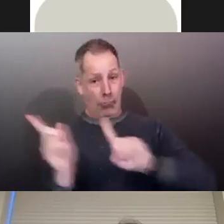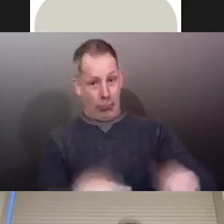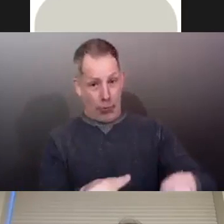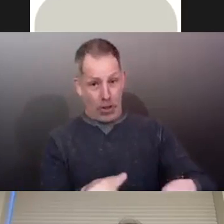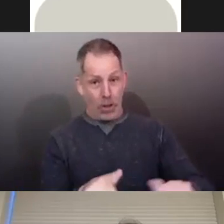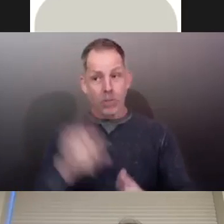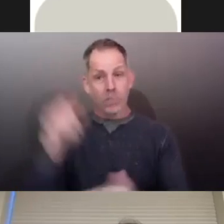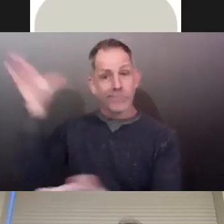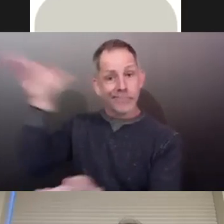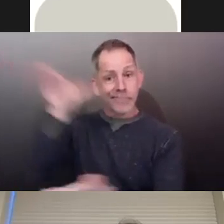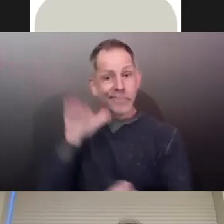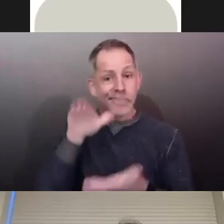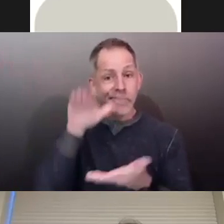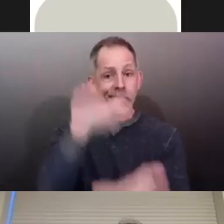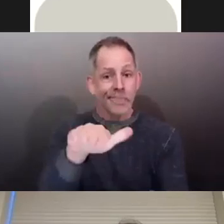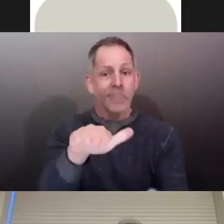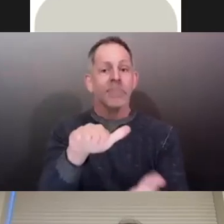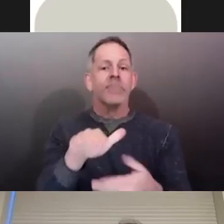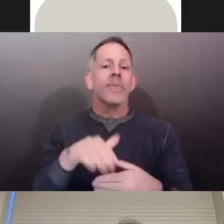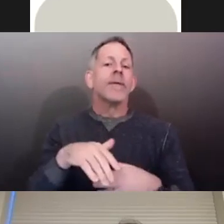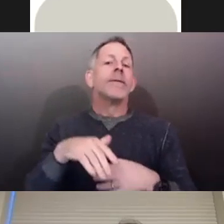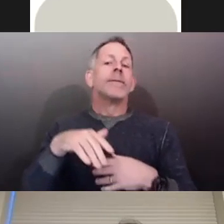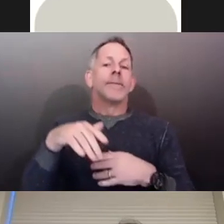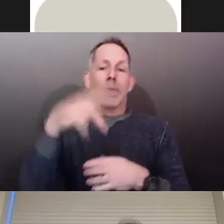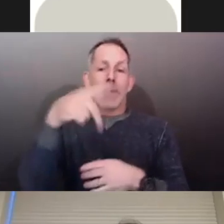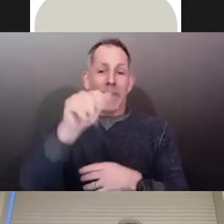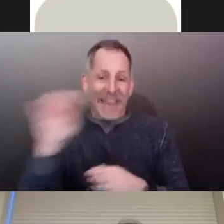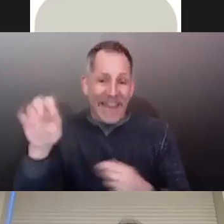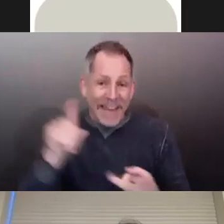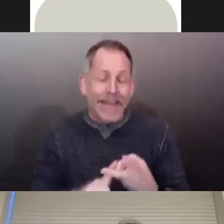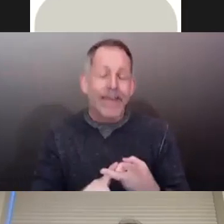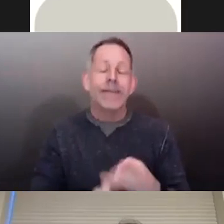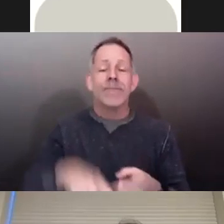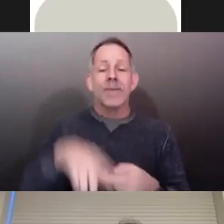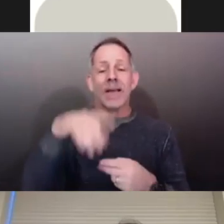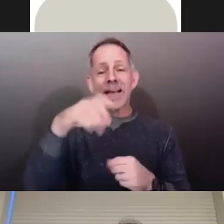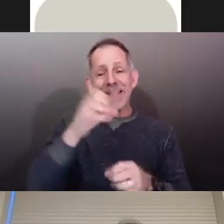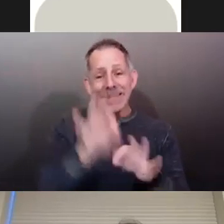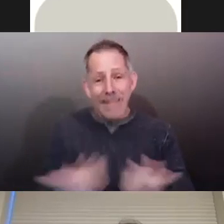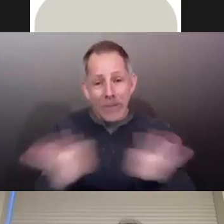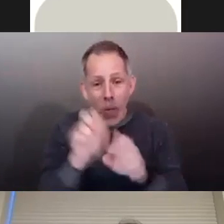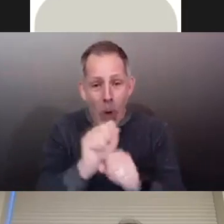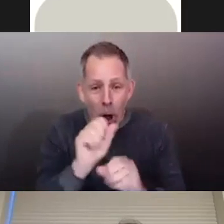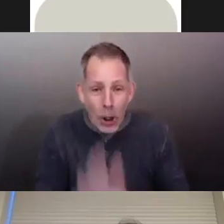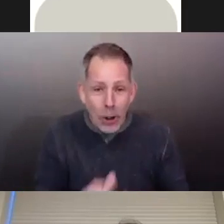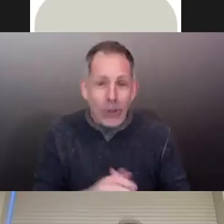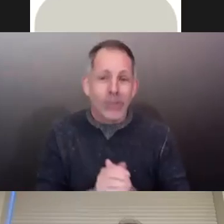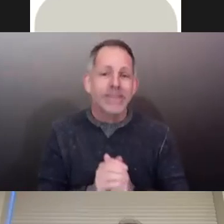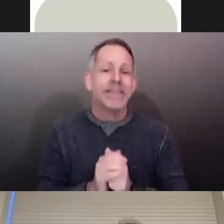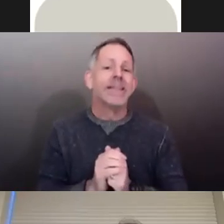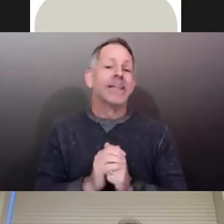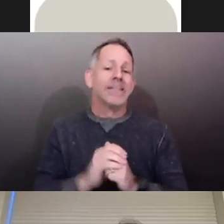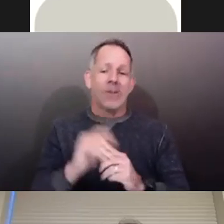and childcare and otherwise be a formal part of our pandemic response. So without the drivers, we would